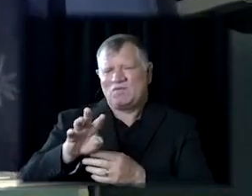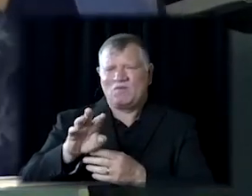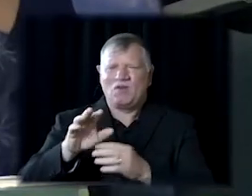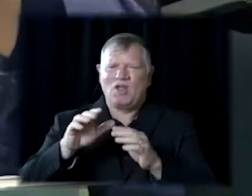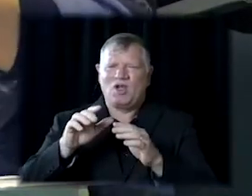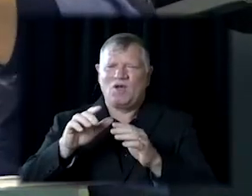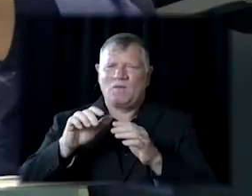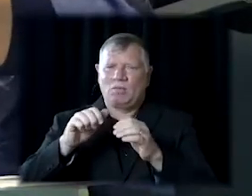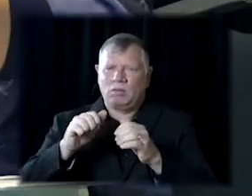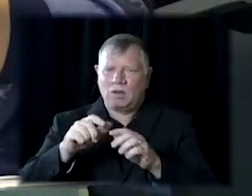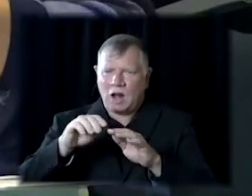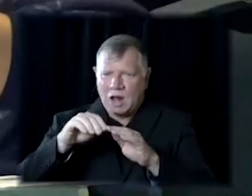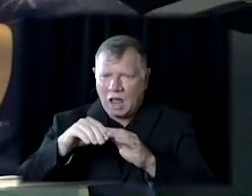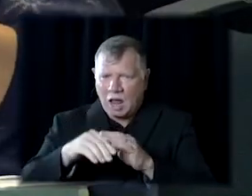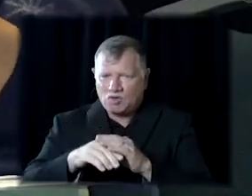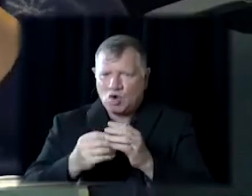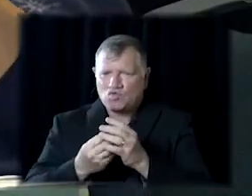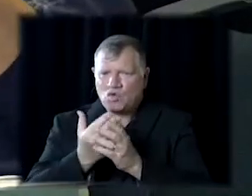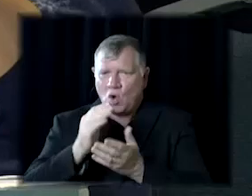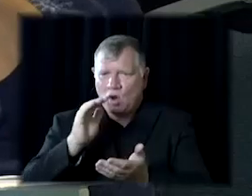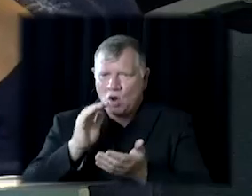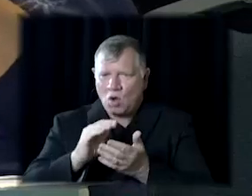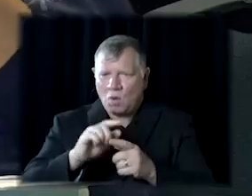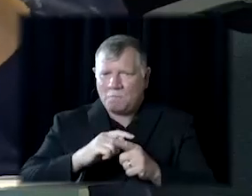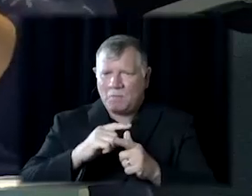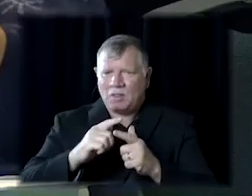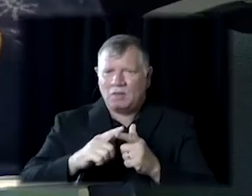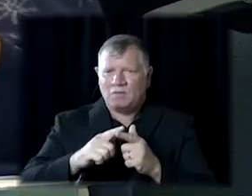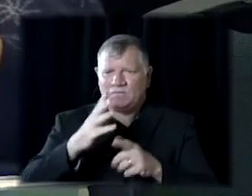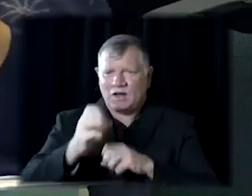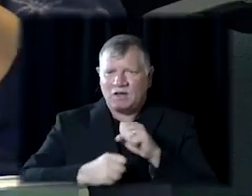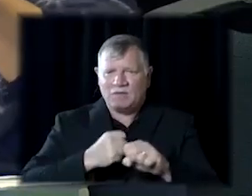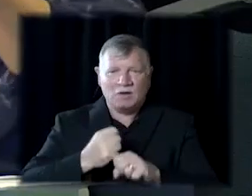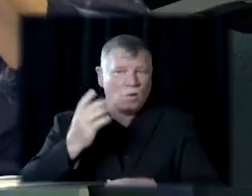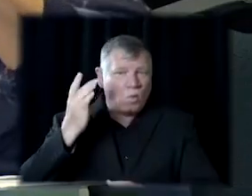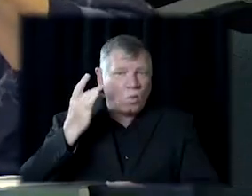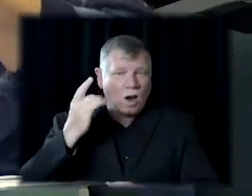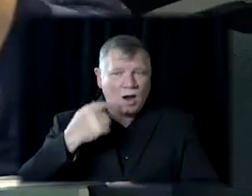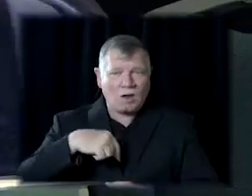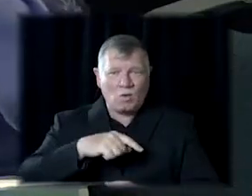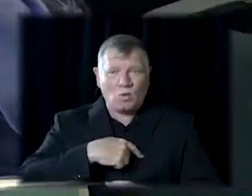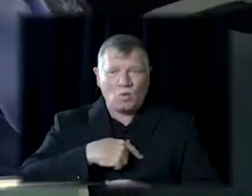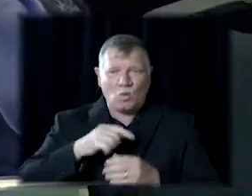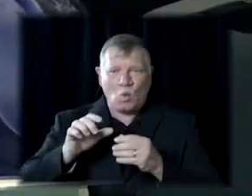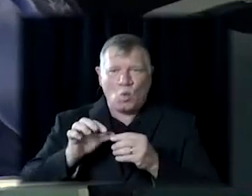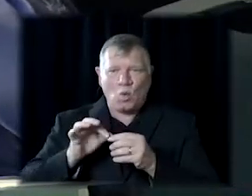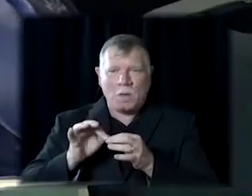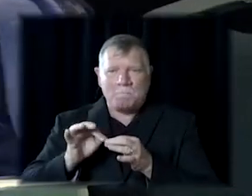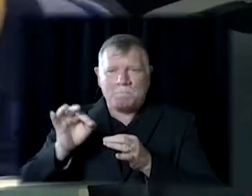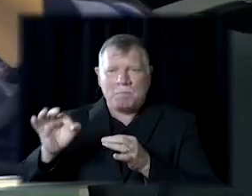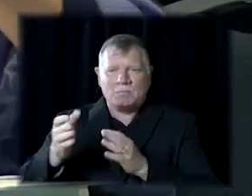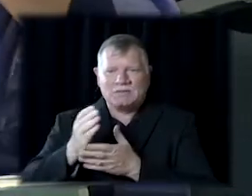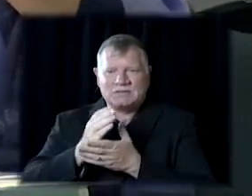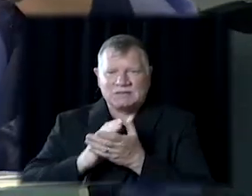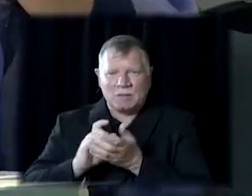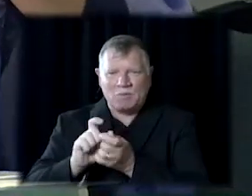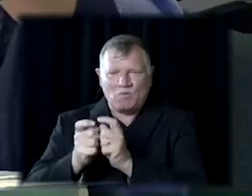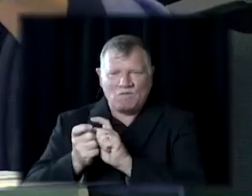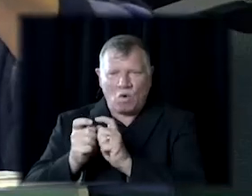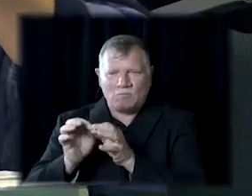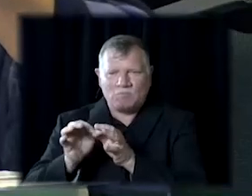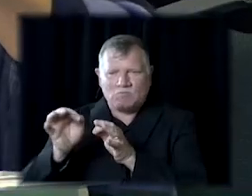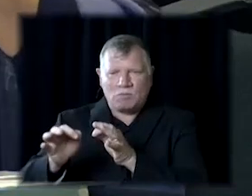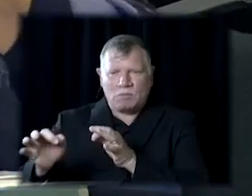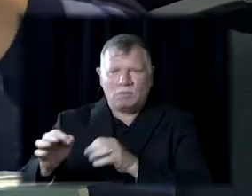is lower over that 5-year period, and that's because you've pushed out some of the reforms and because